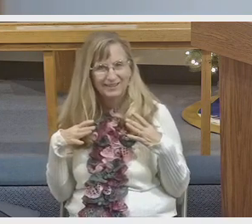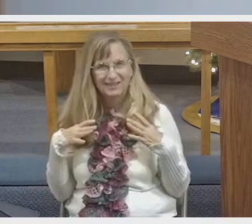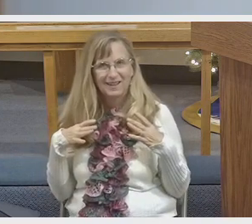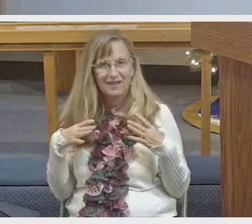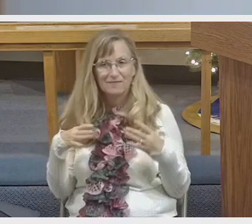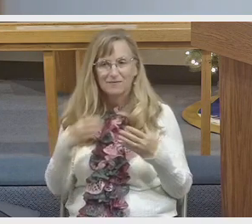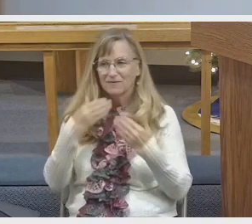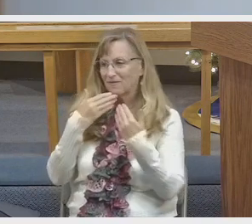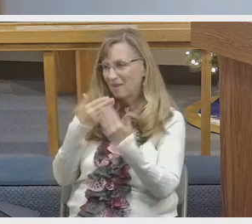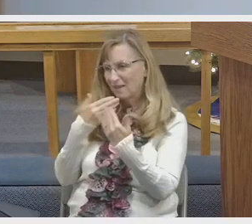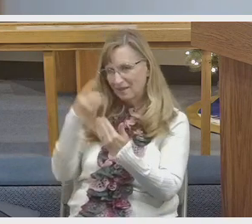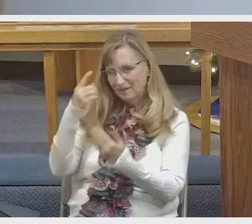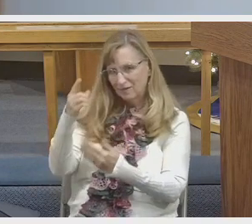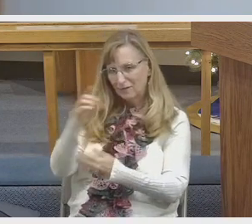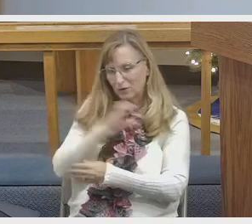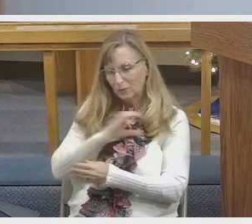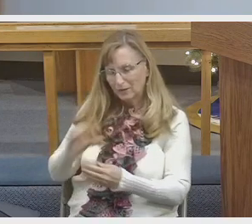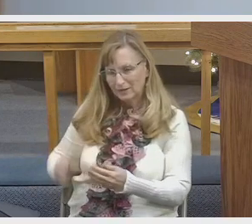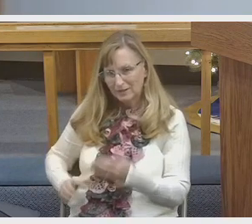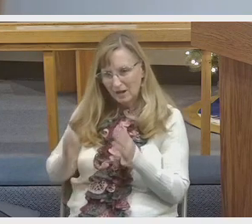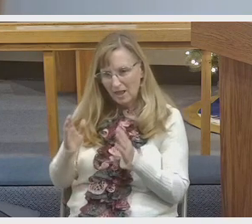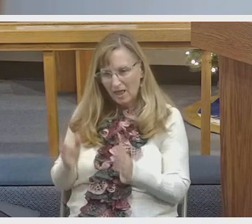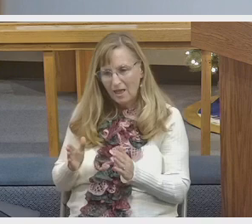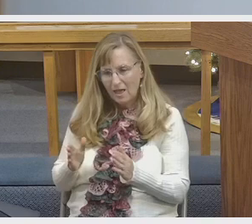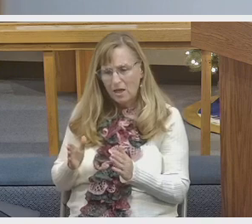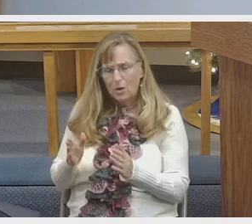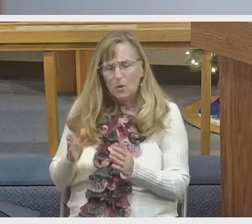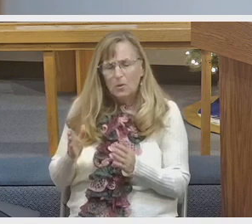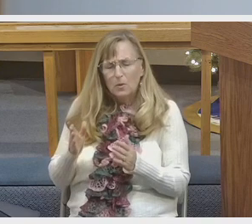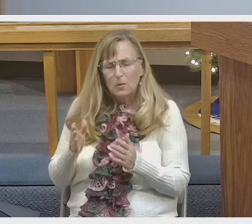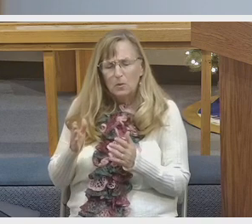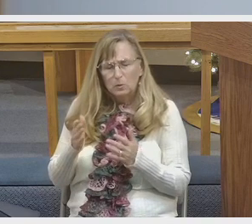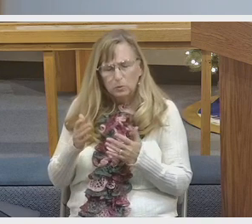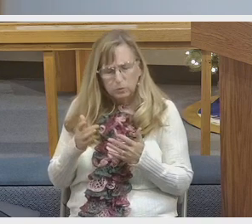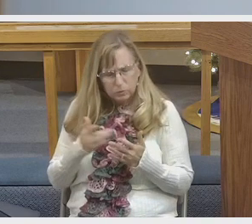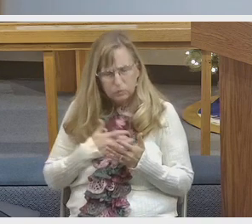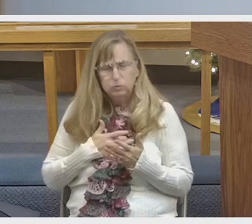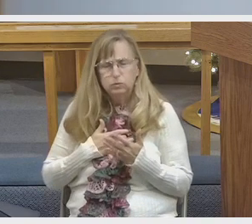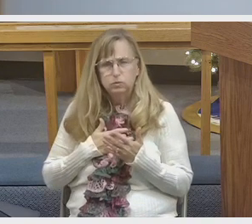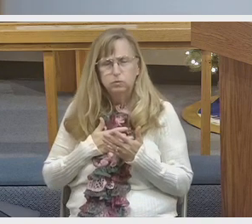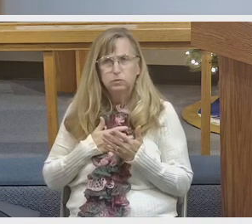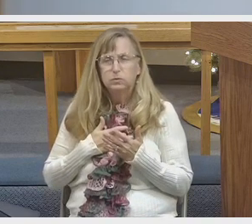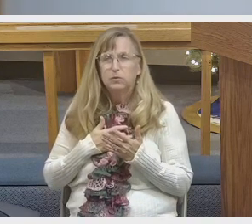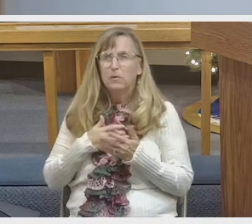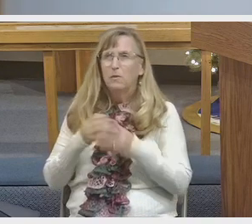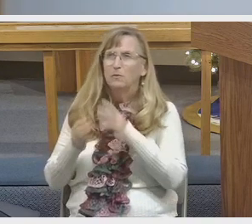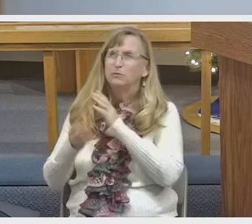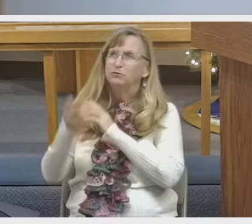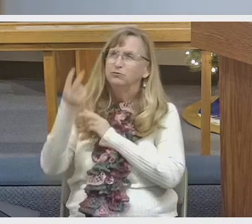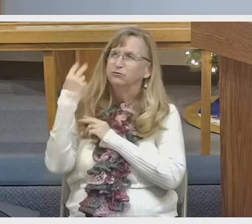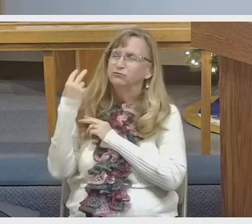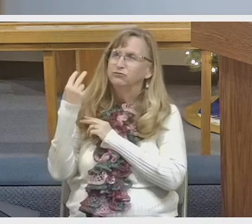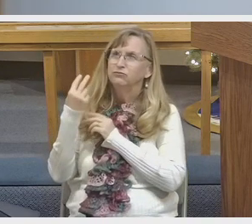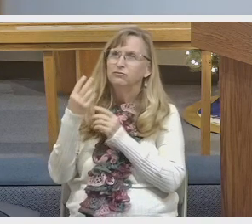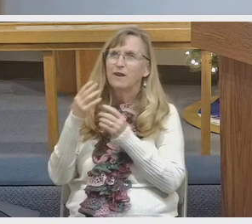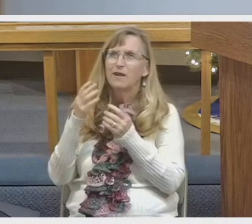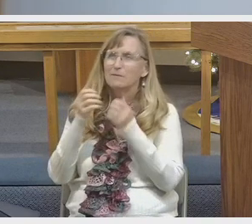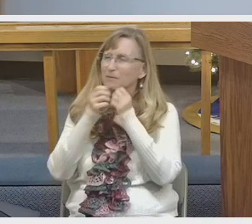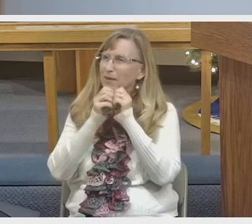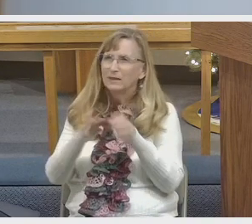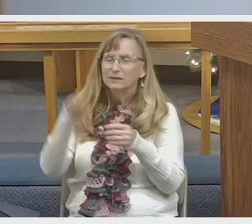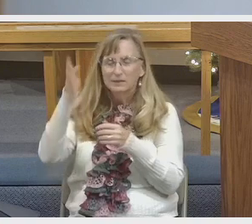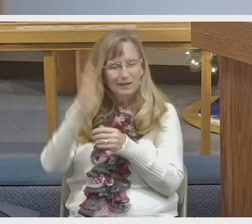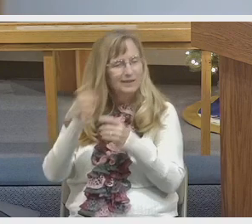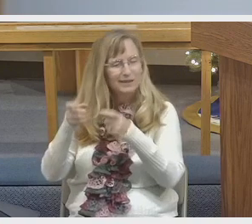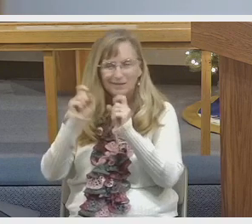Thanksgiving for the Christian is a deep conviction and look back at how God has blessed me in every single way, that he